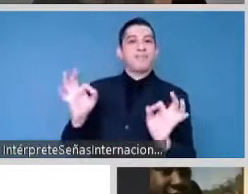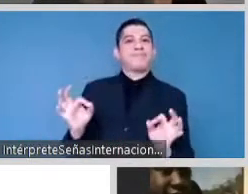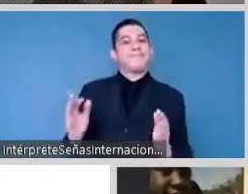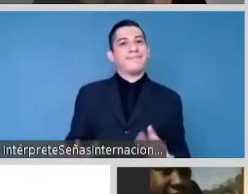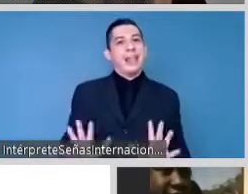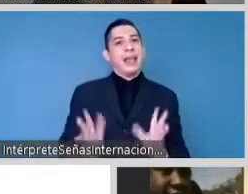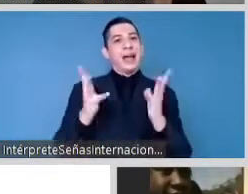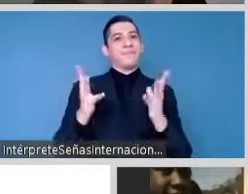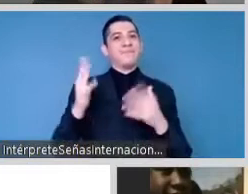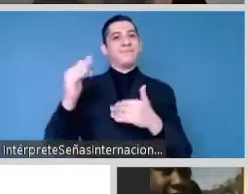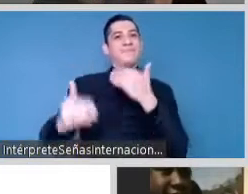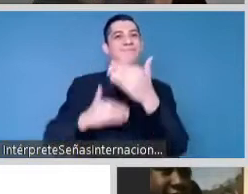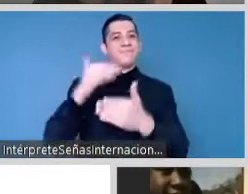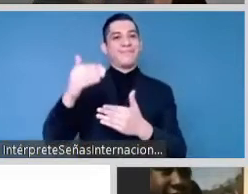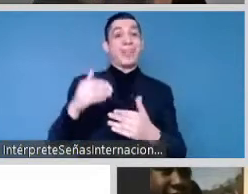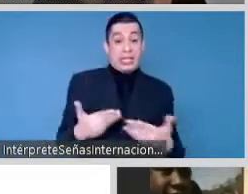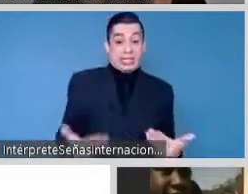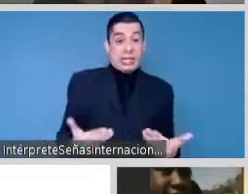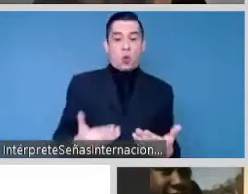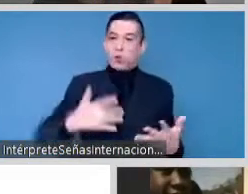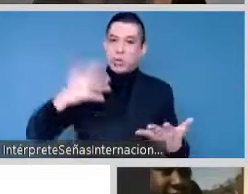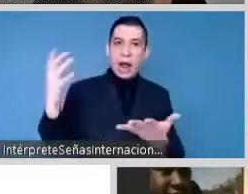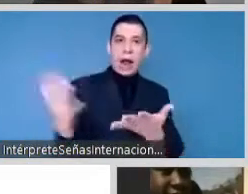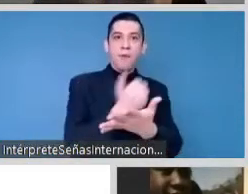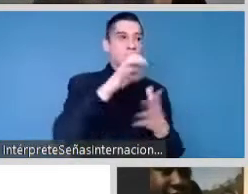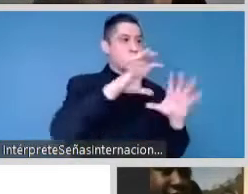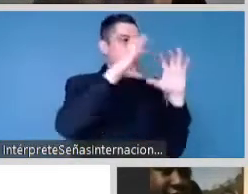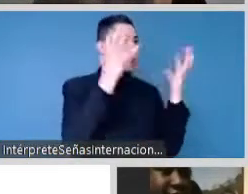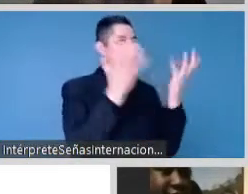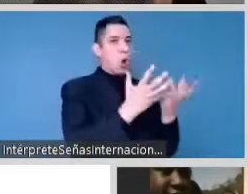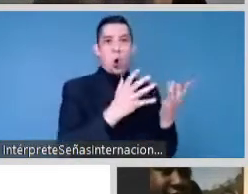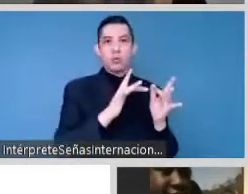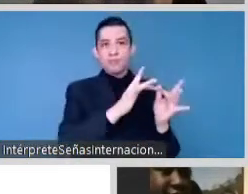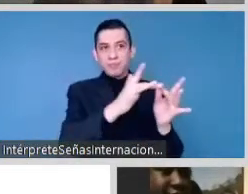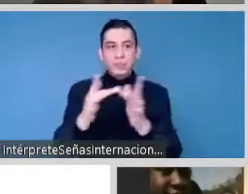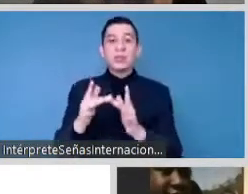the authorities to keep pursuing gender priorities. Thank you.